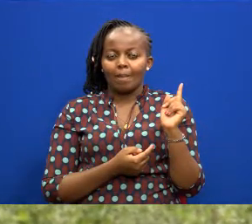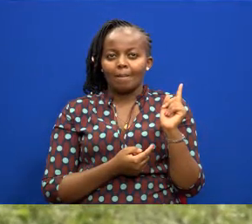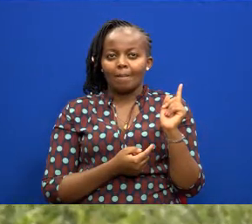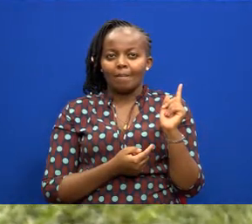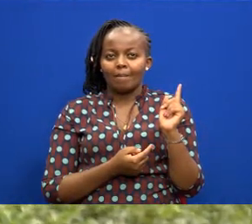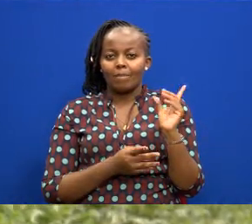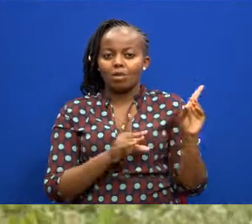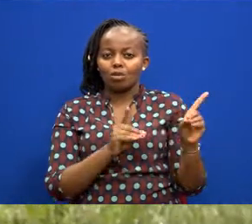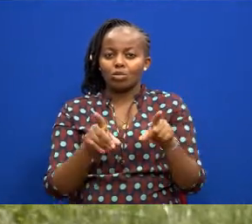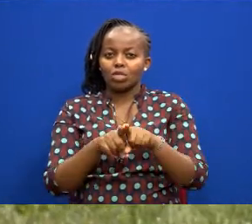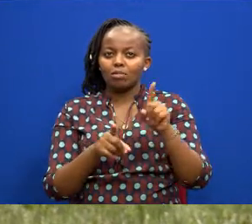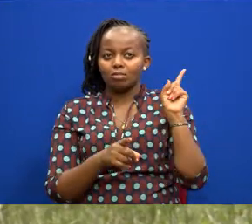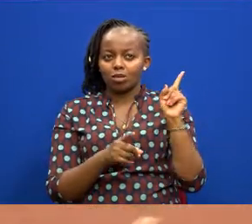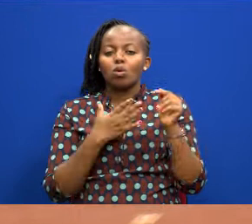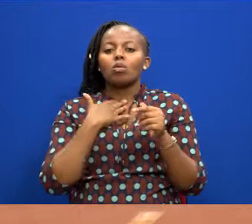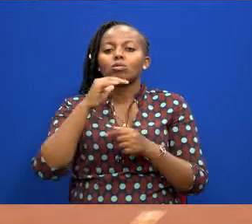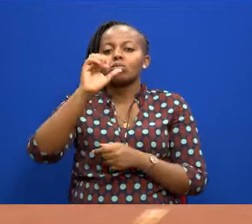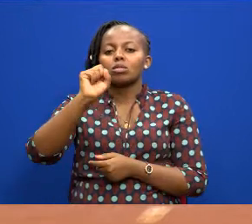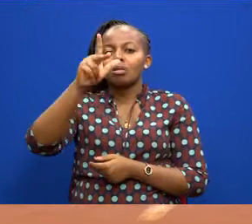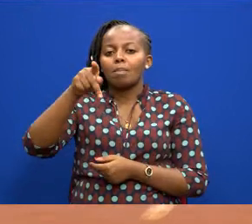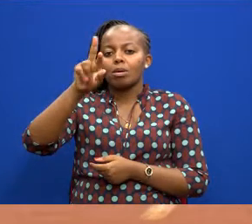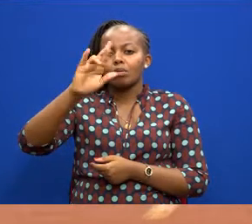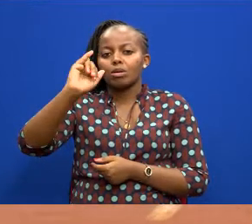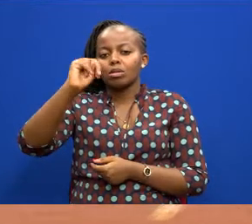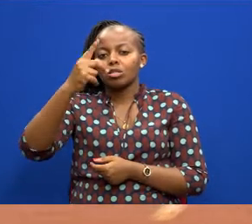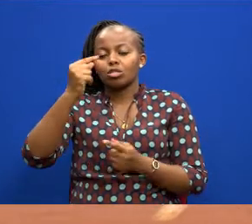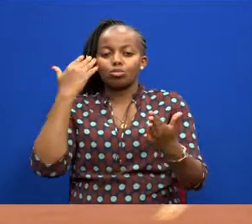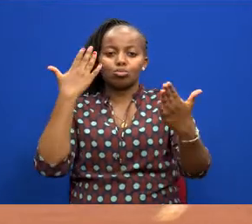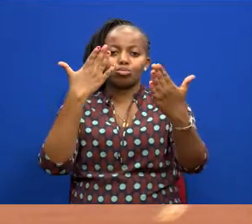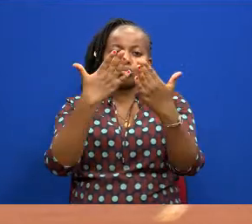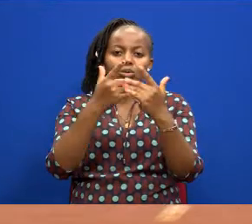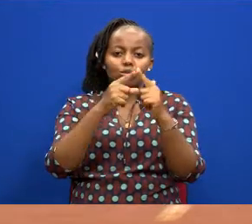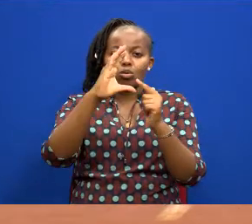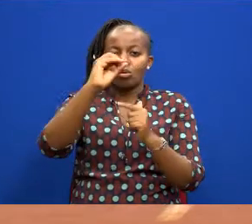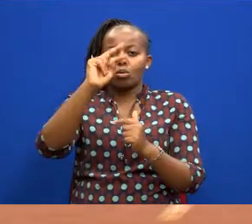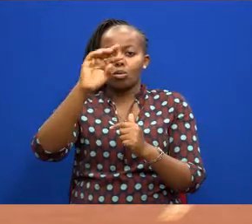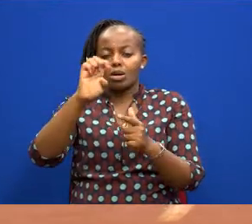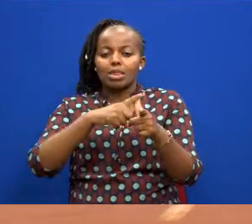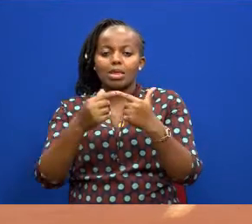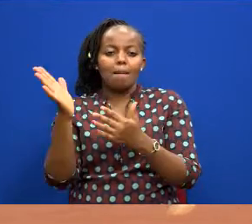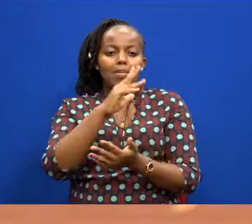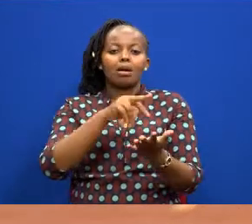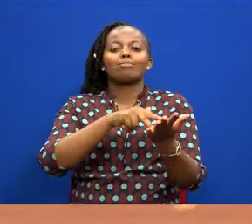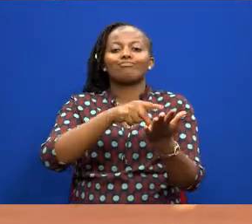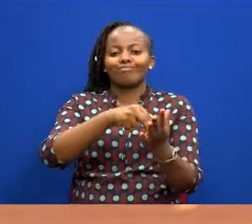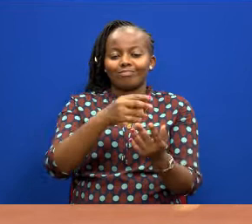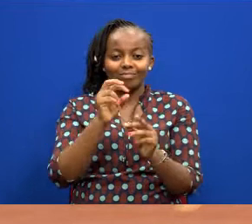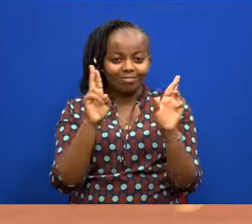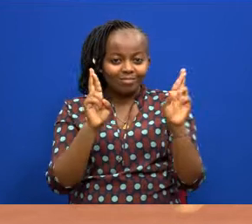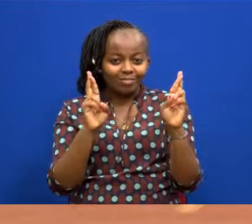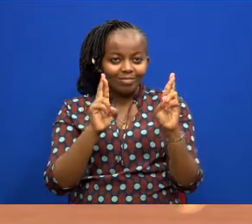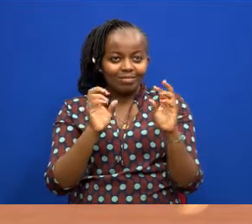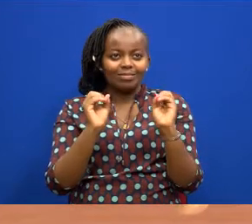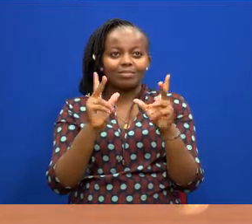sprint. Okay, we're going to sprint up to the orange cone and walk back. Guys, are you ready?